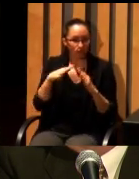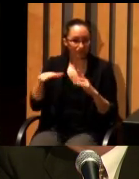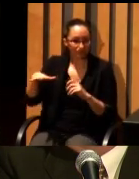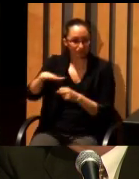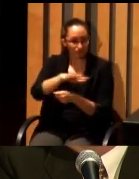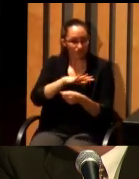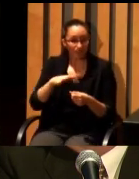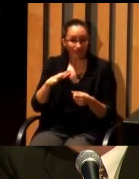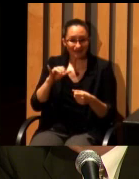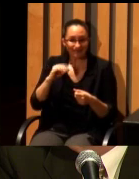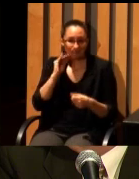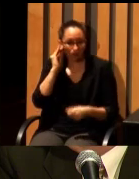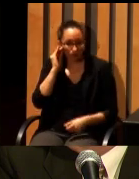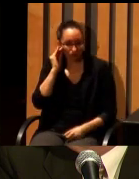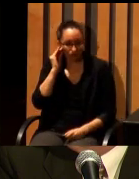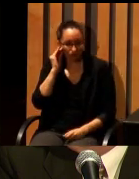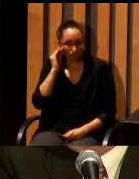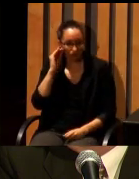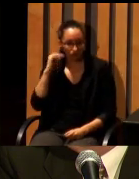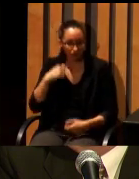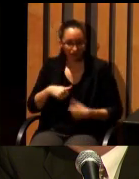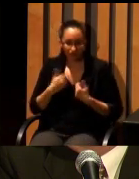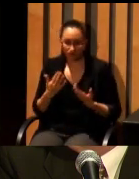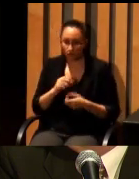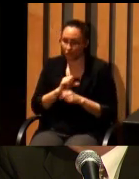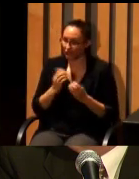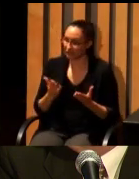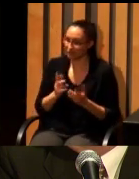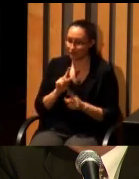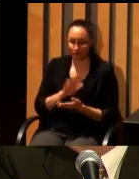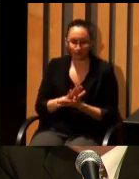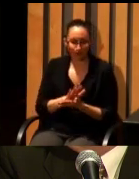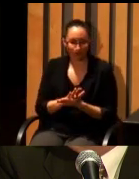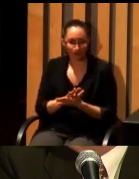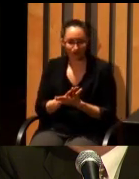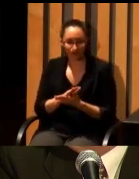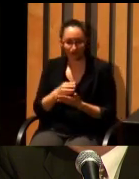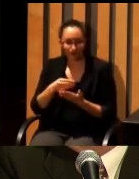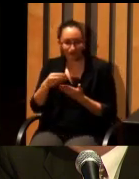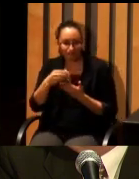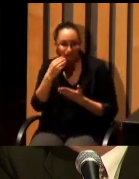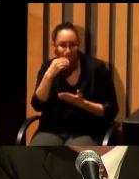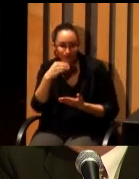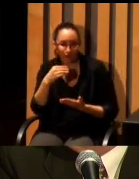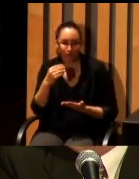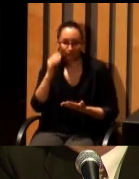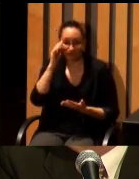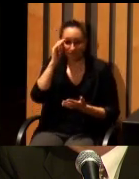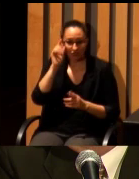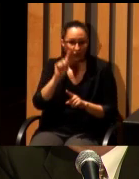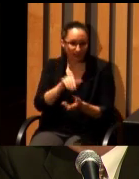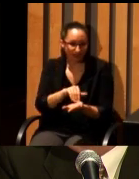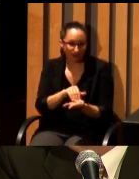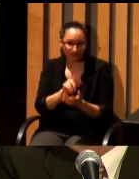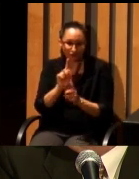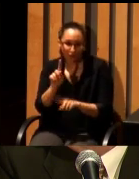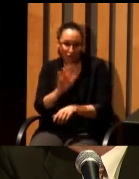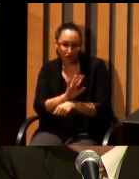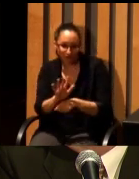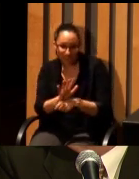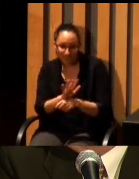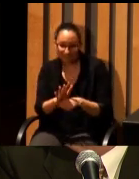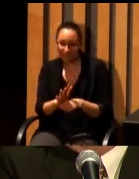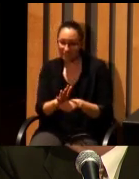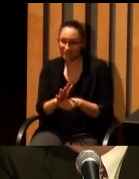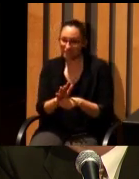our home. It's where we live, work, go to school, the grocery store, and the dry cleaner, and the doctor, and the movies. It's where